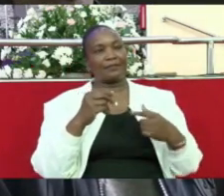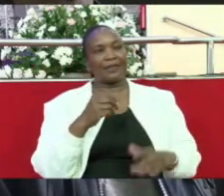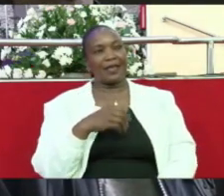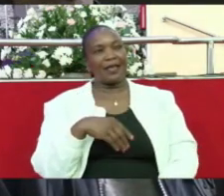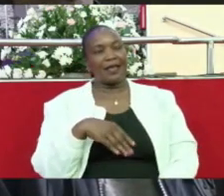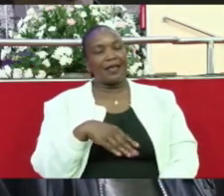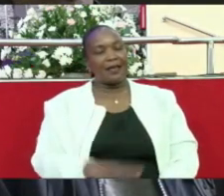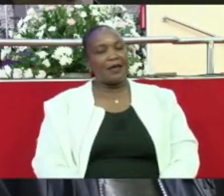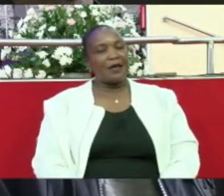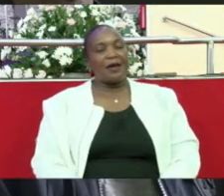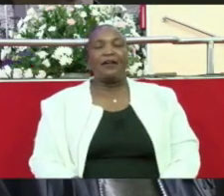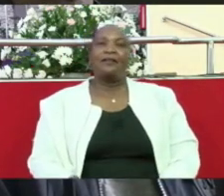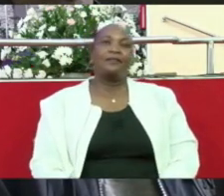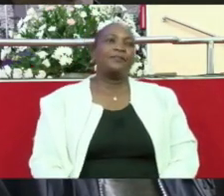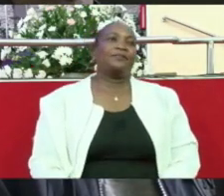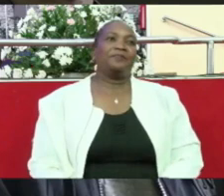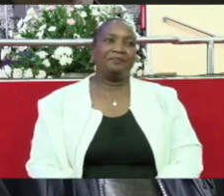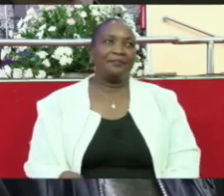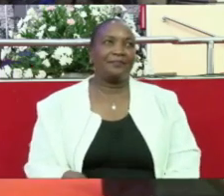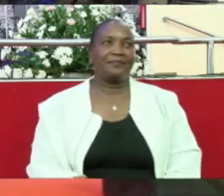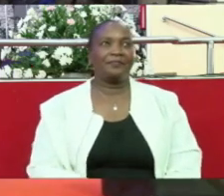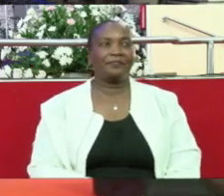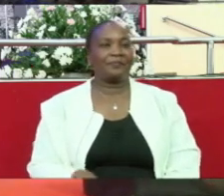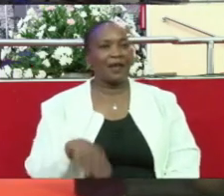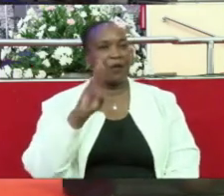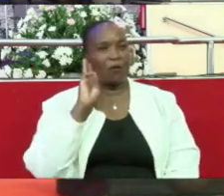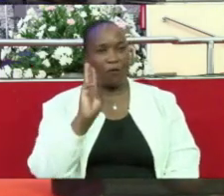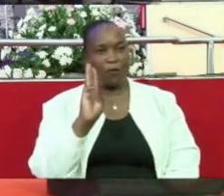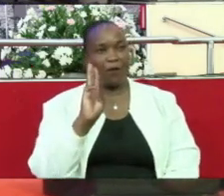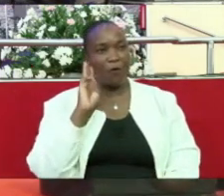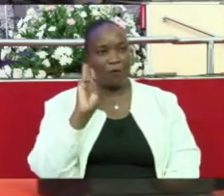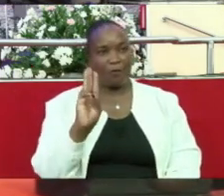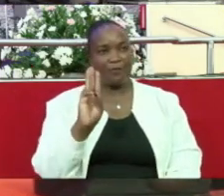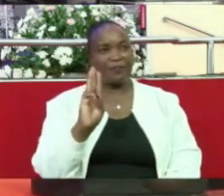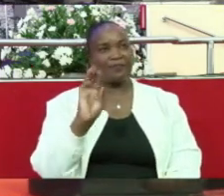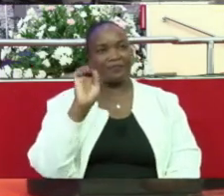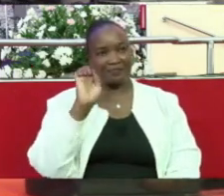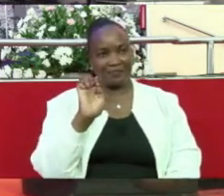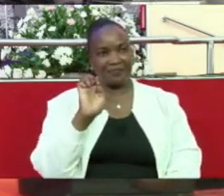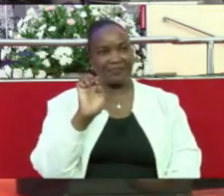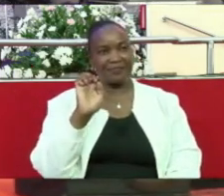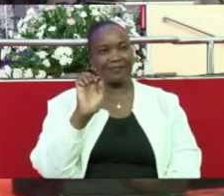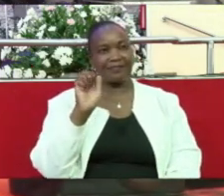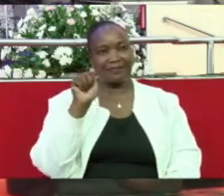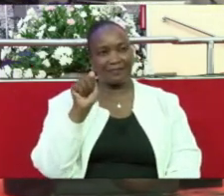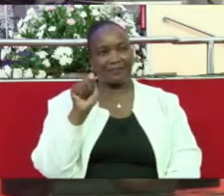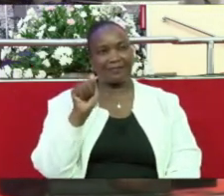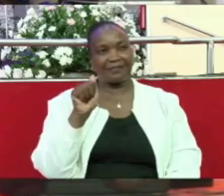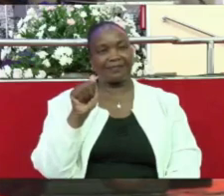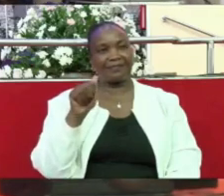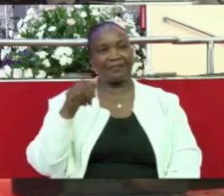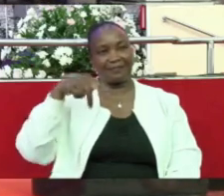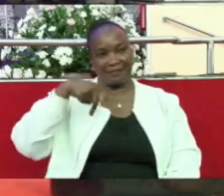yourself, maybe like the armies in Israel. Sio ala ambazo utavaa na ukaweza kama kujivalisha kama wale Israel.